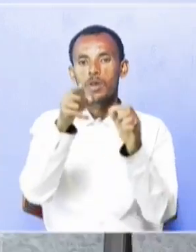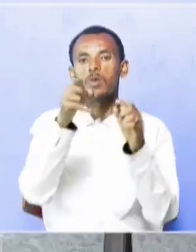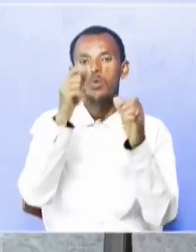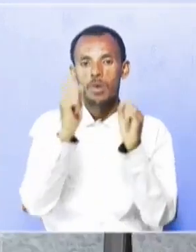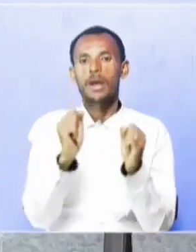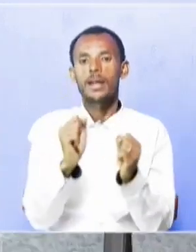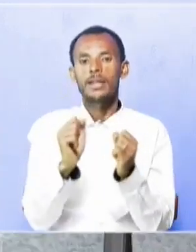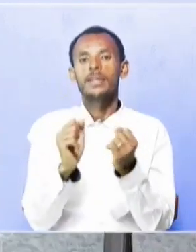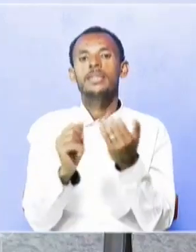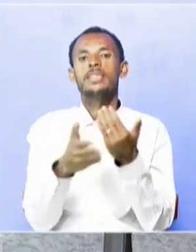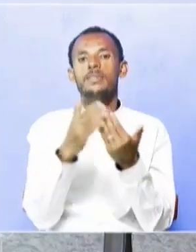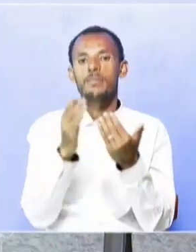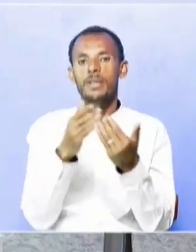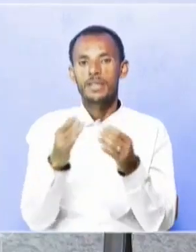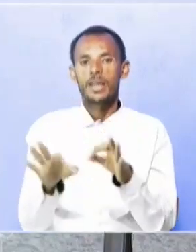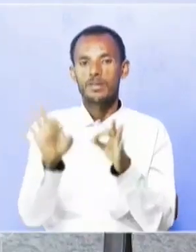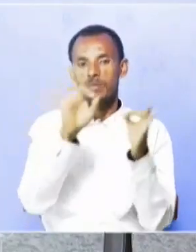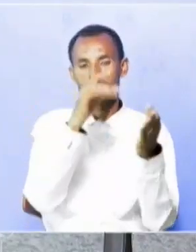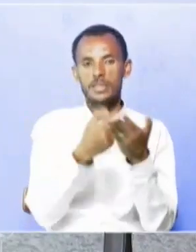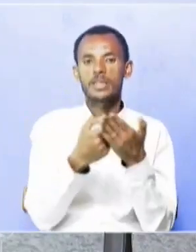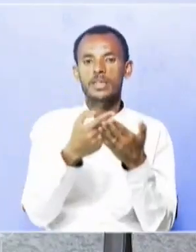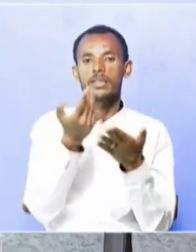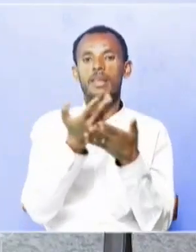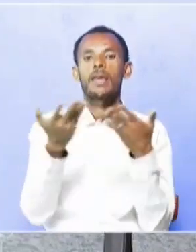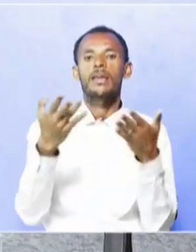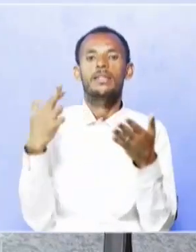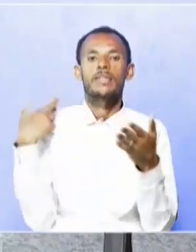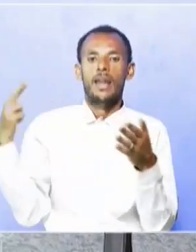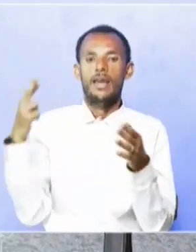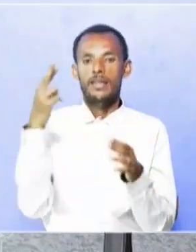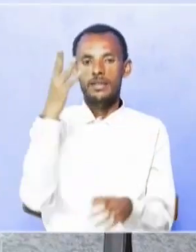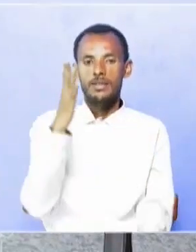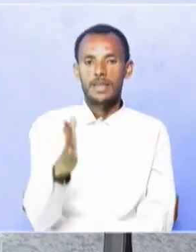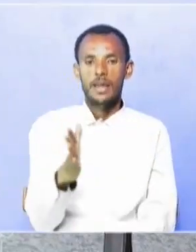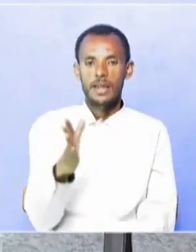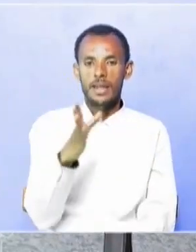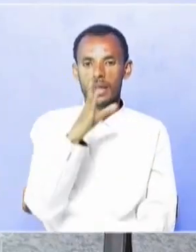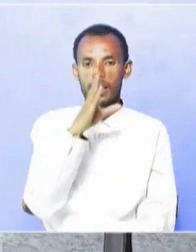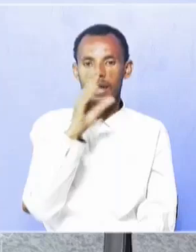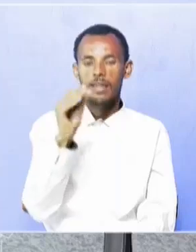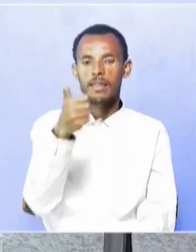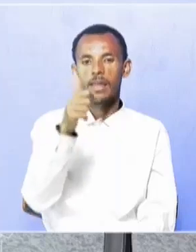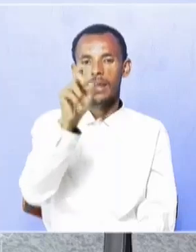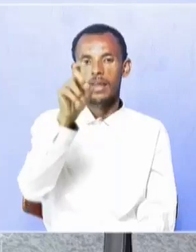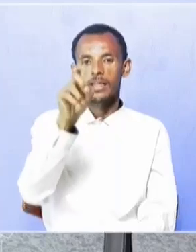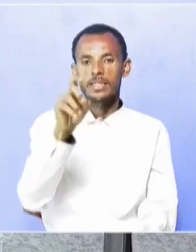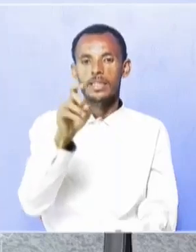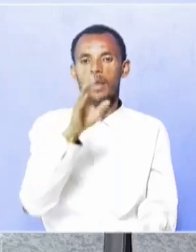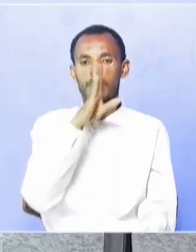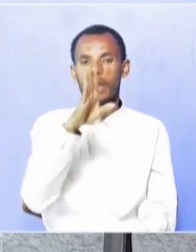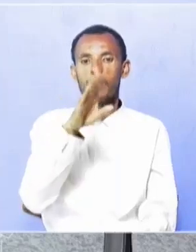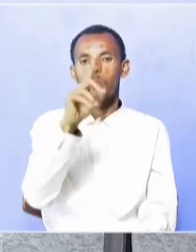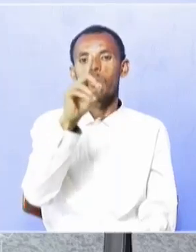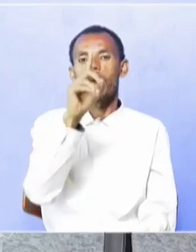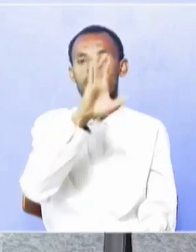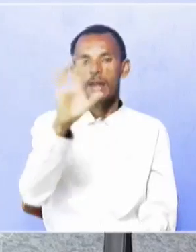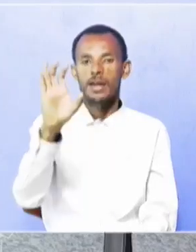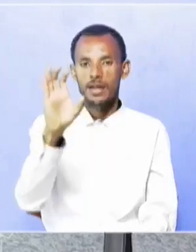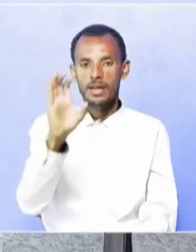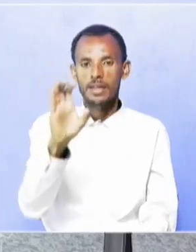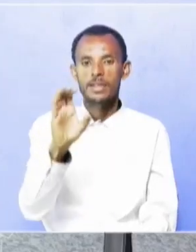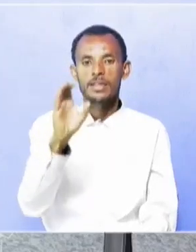simply transform this thing to the right side, then 10x becomes 100 degree,